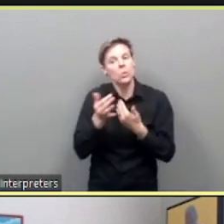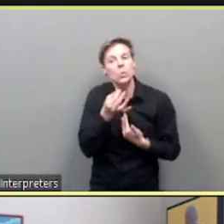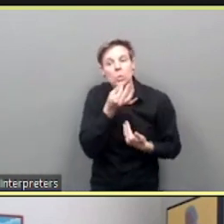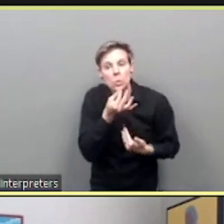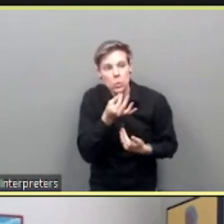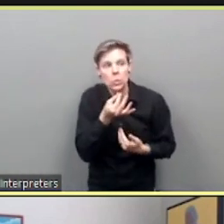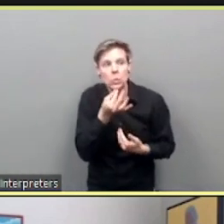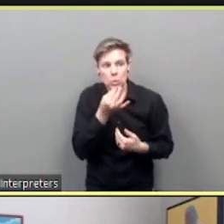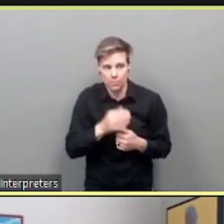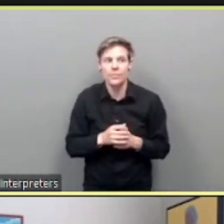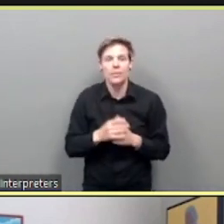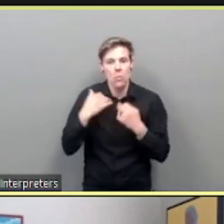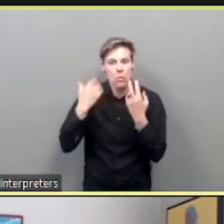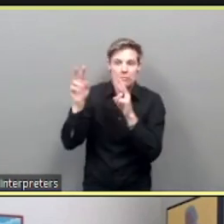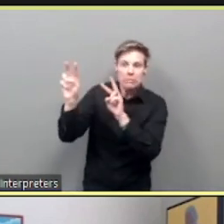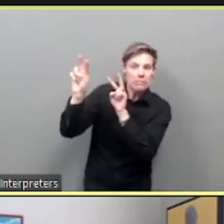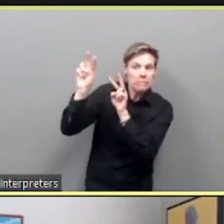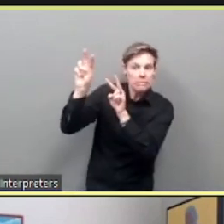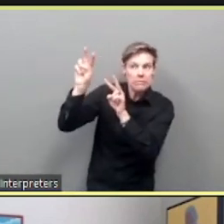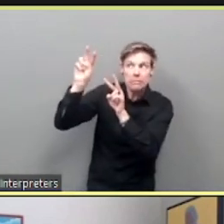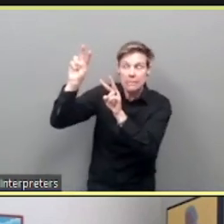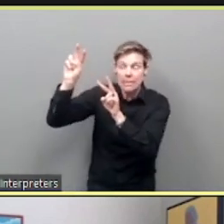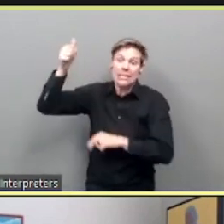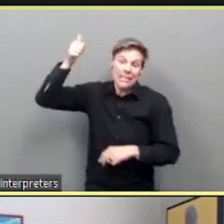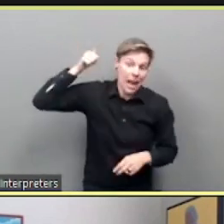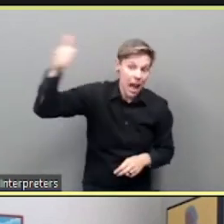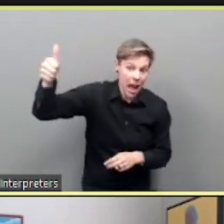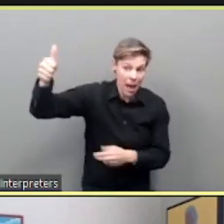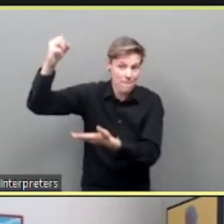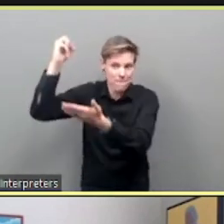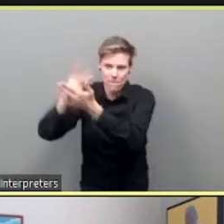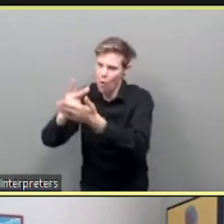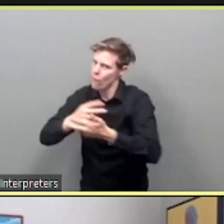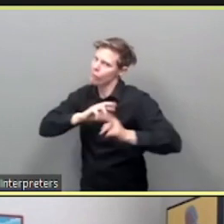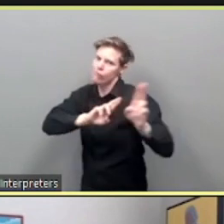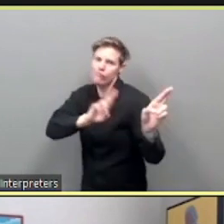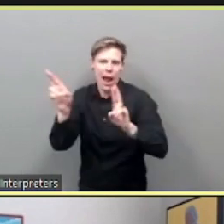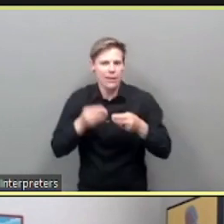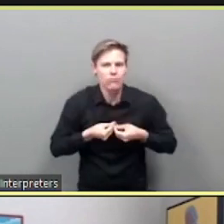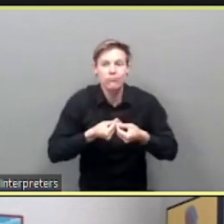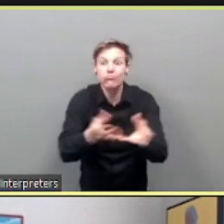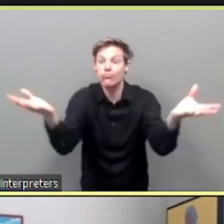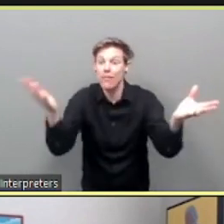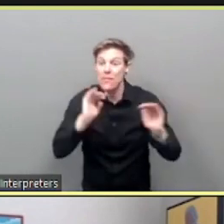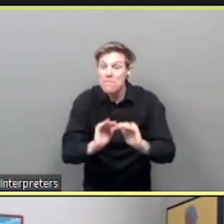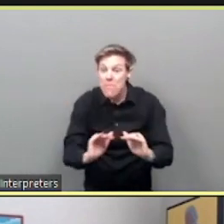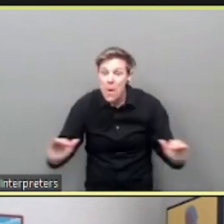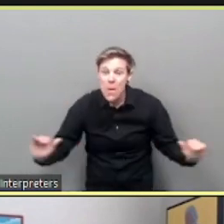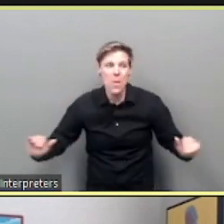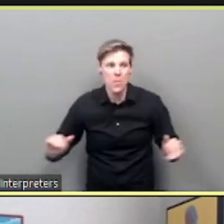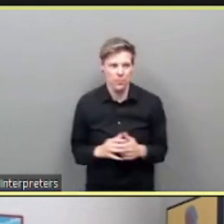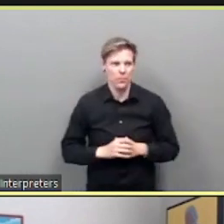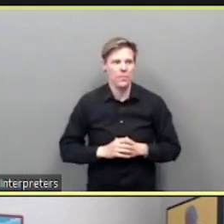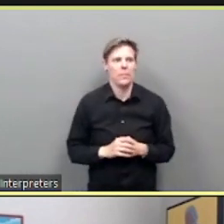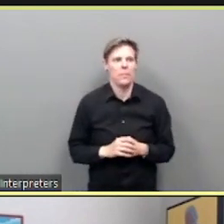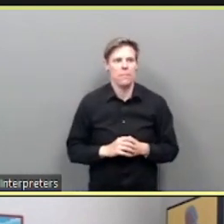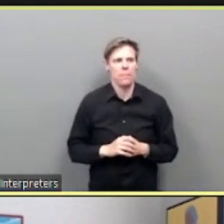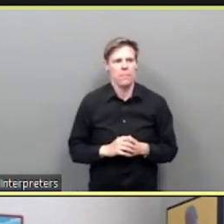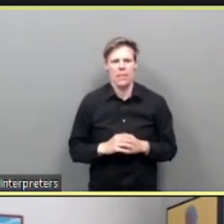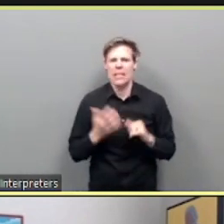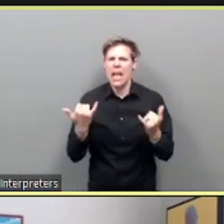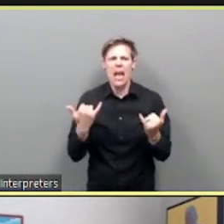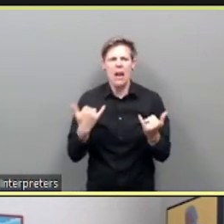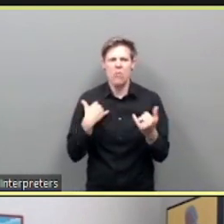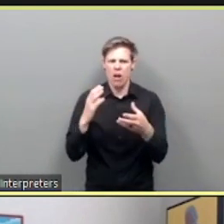hopper. So thanks. Next slide. So let's talk about how New Mexico is rolling out